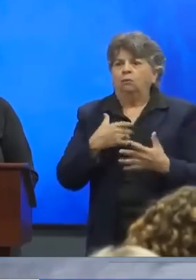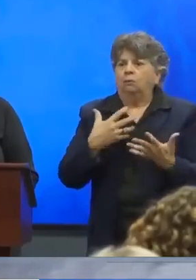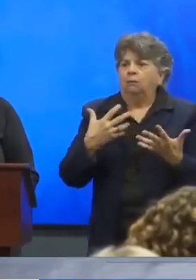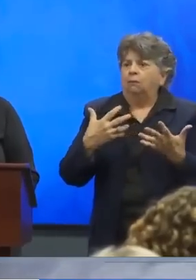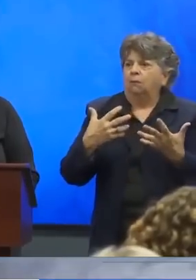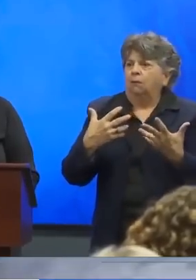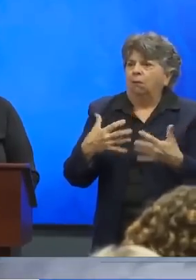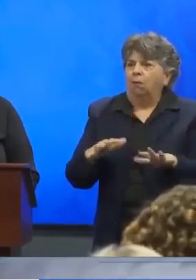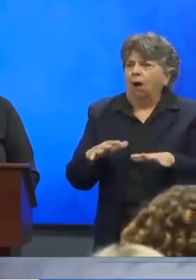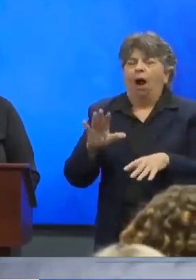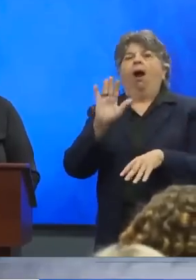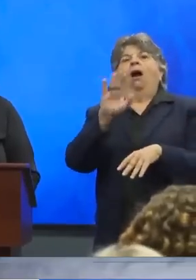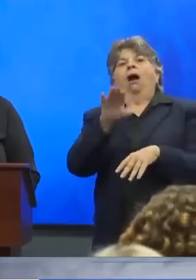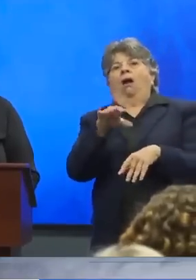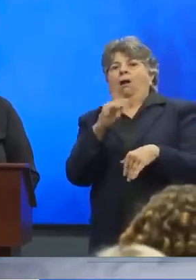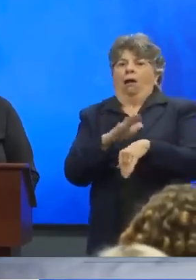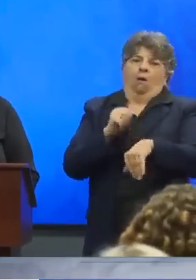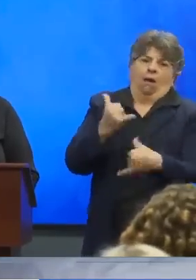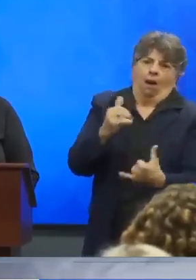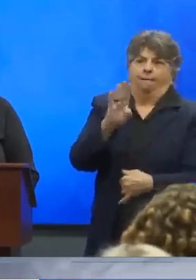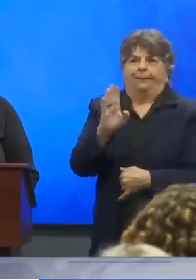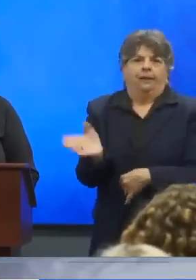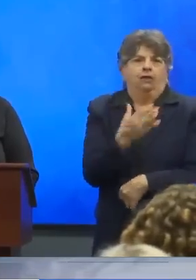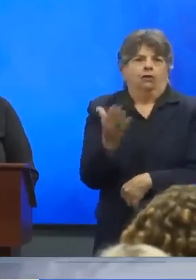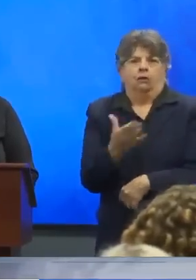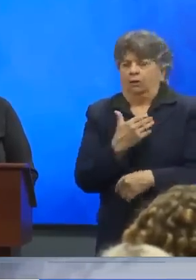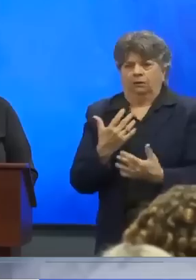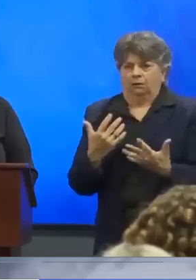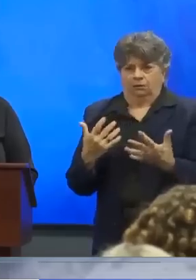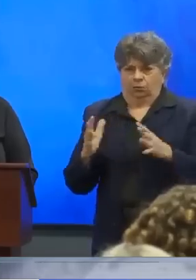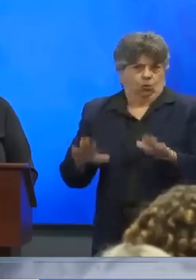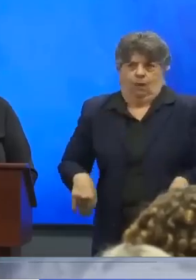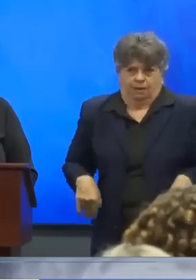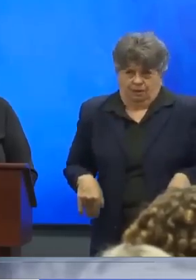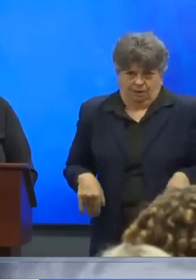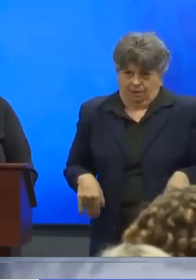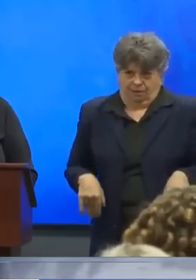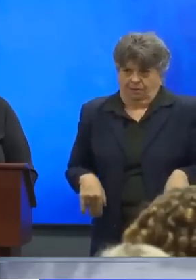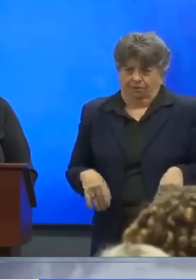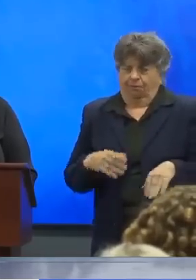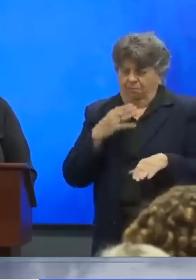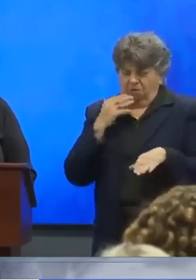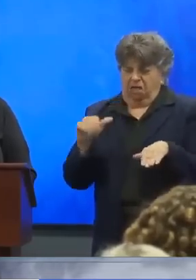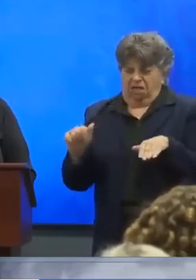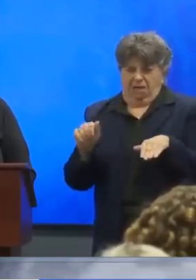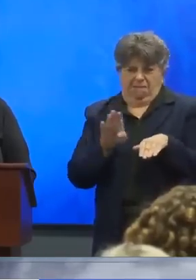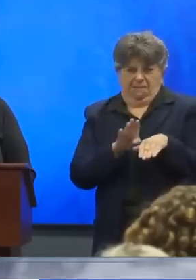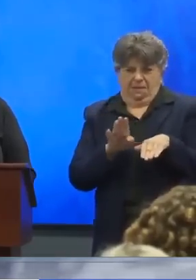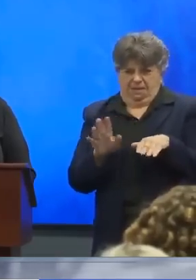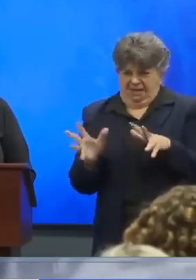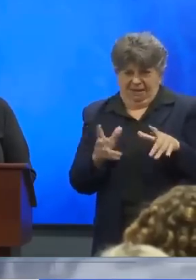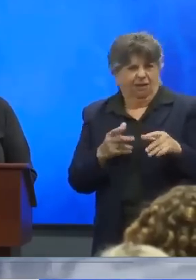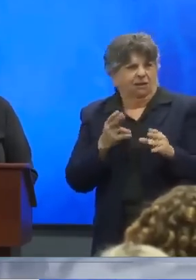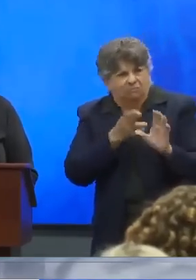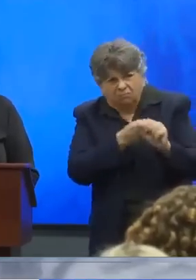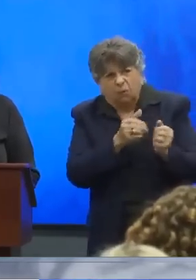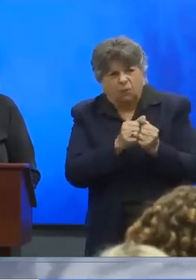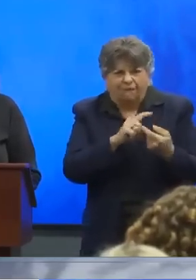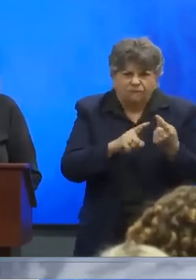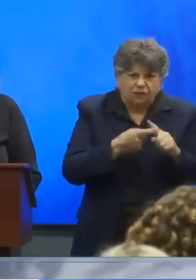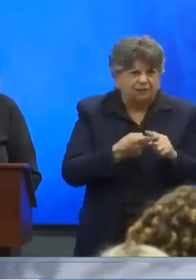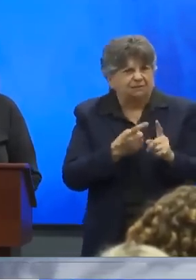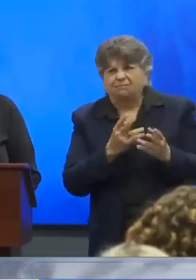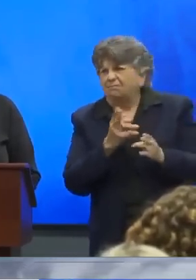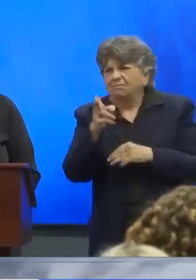Again, we have a lot of inland areas, a lot of hotels, friends and family that you can stay with here locally. We will open